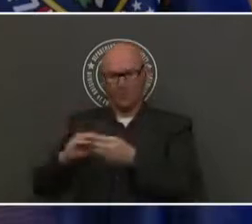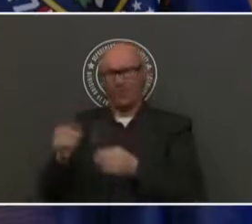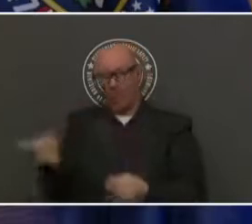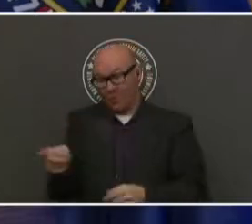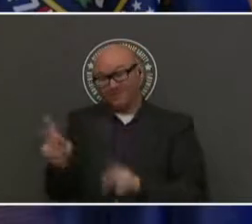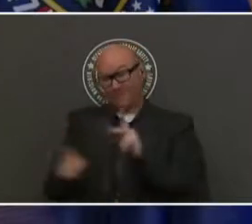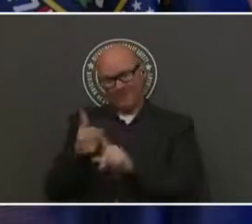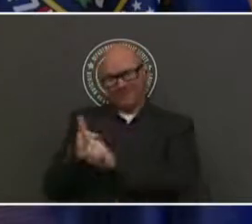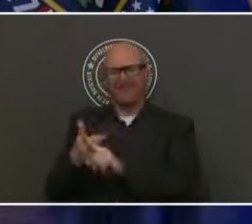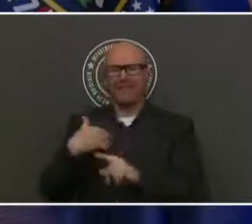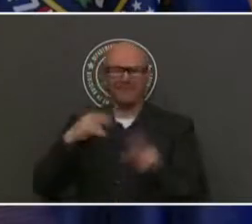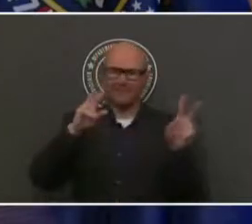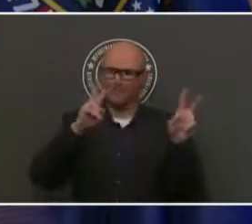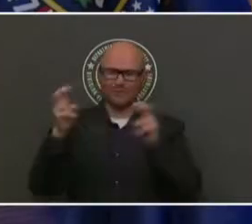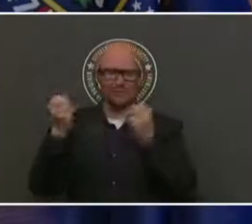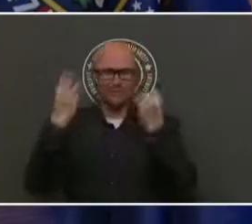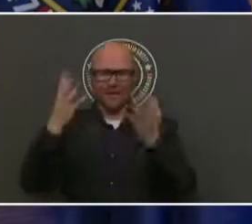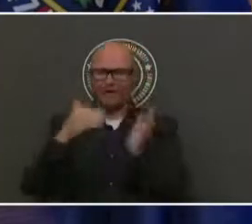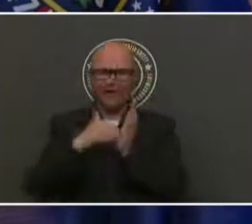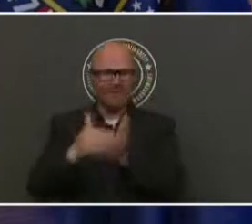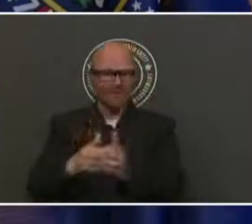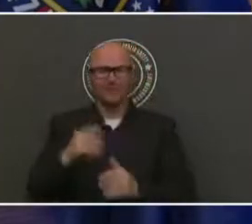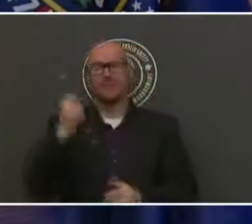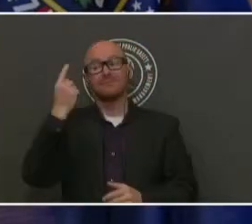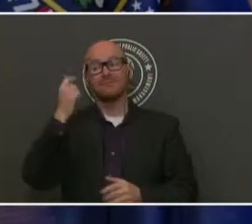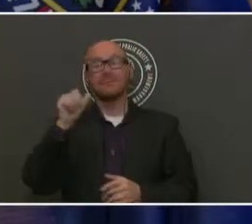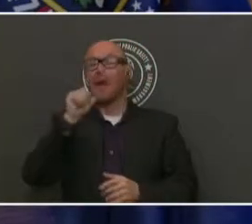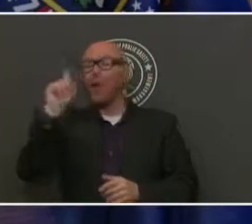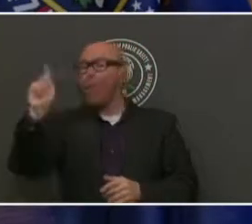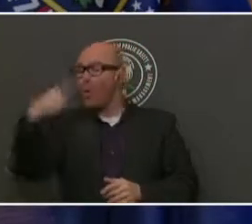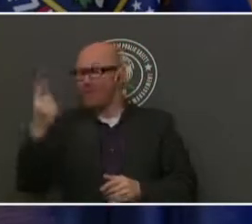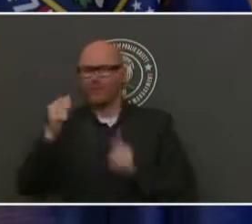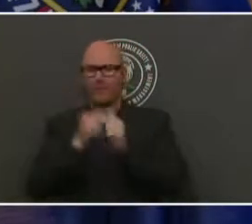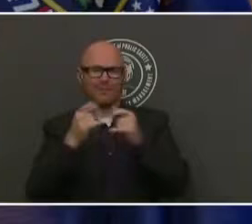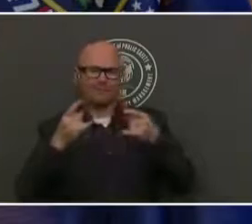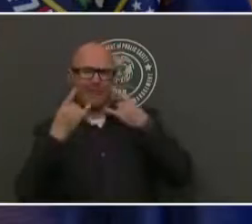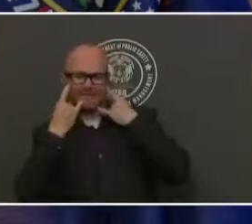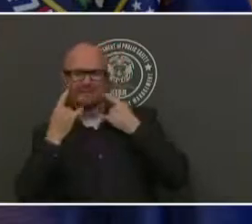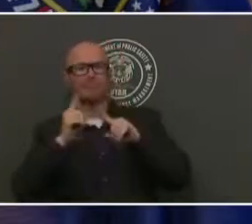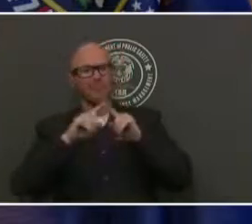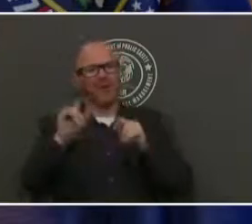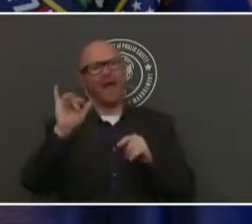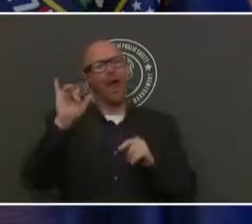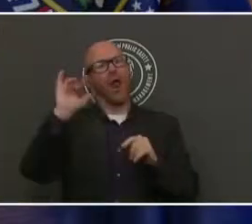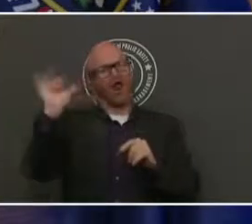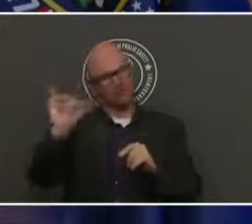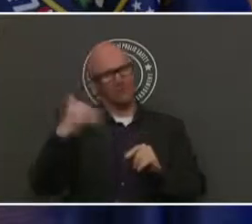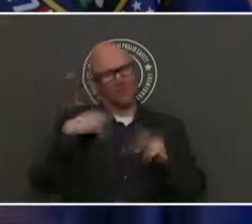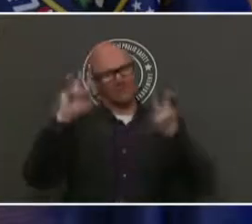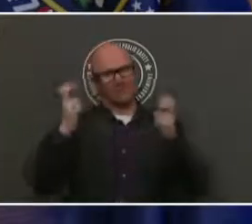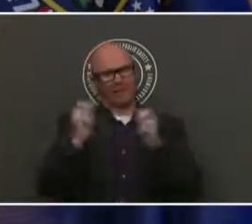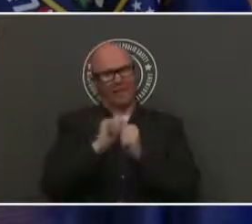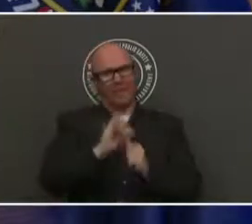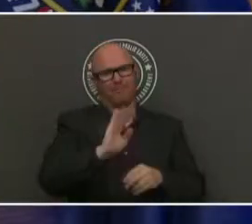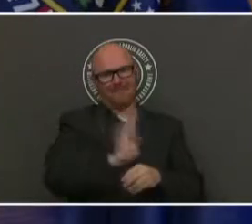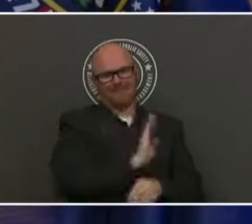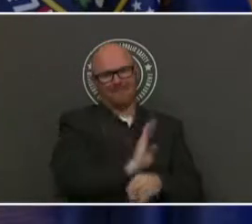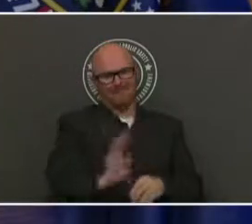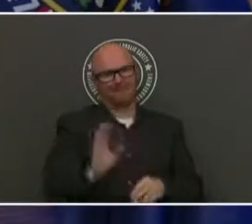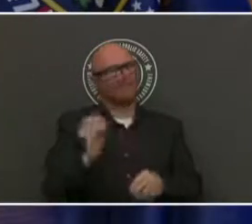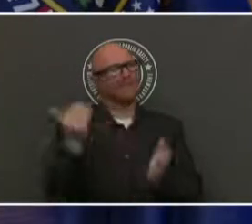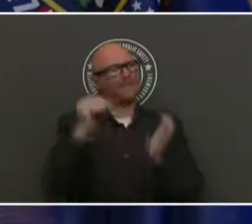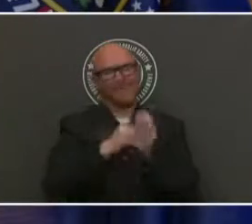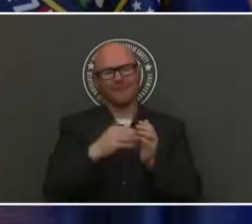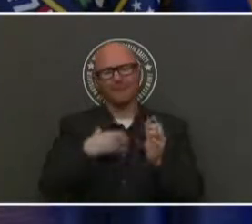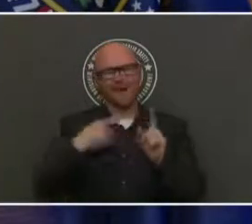the problems weren't as tied to mask wearing as were originally reported. So we will continue to support. But this is what I've